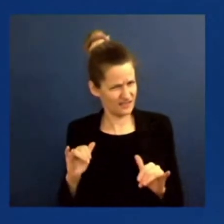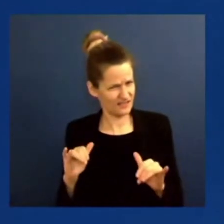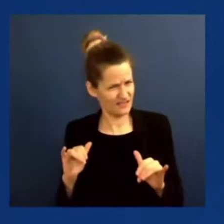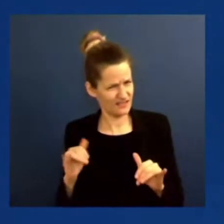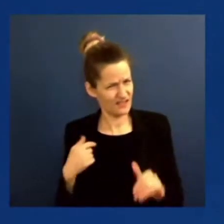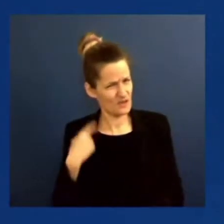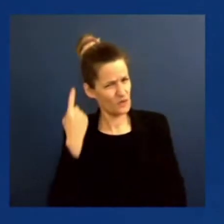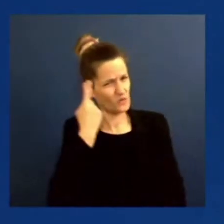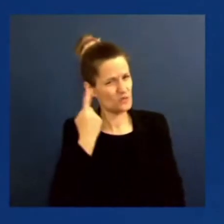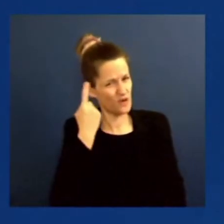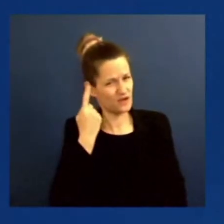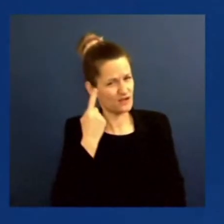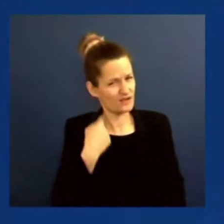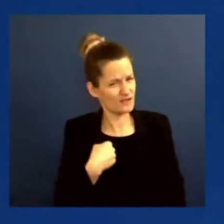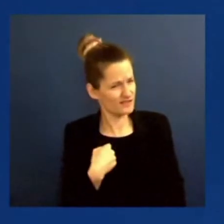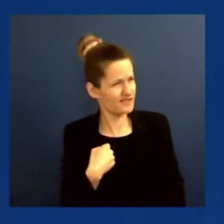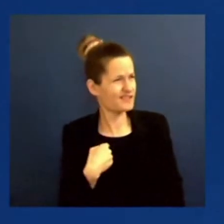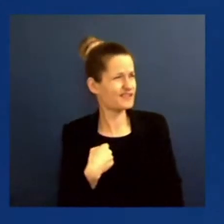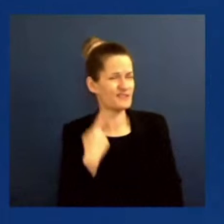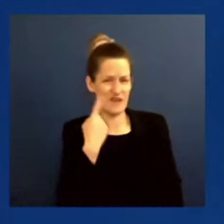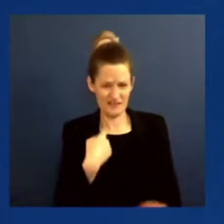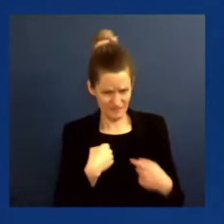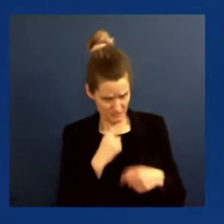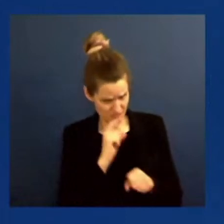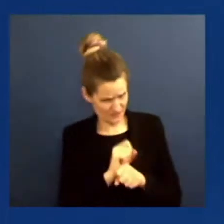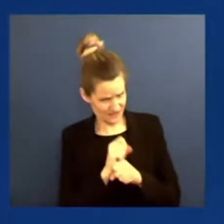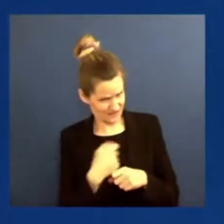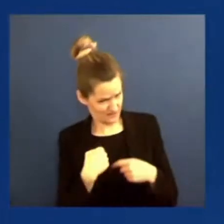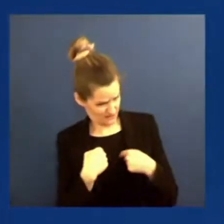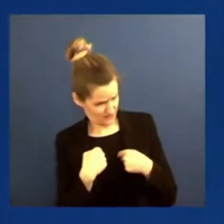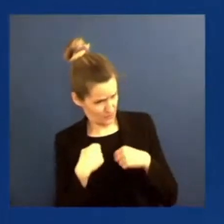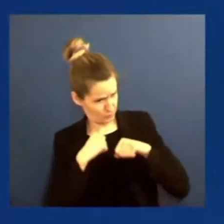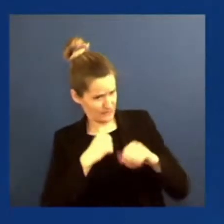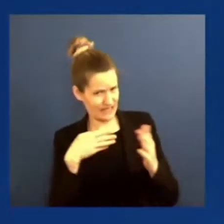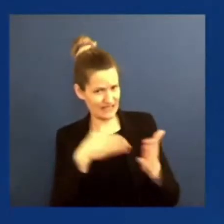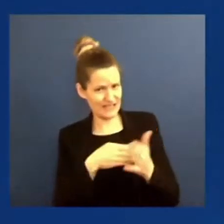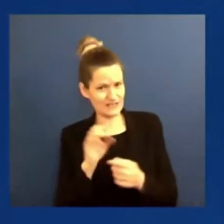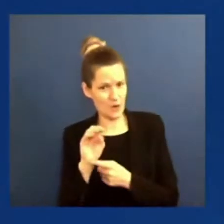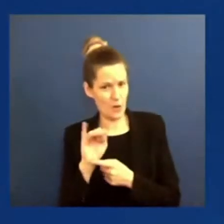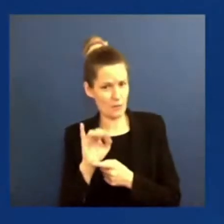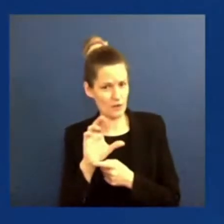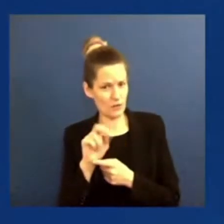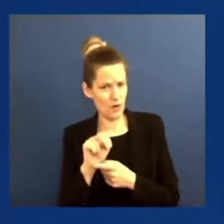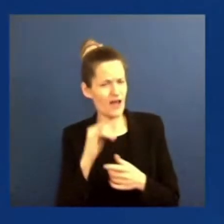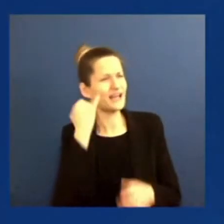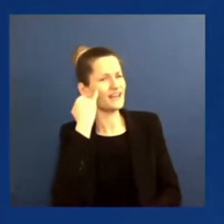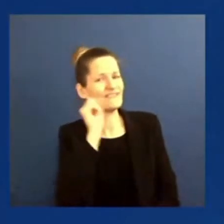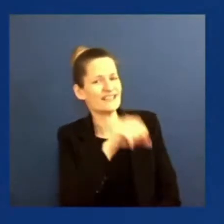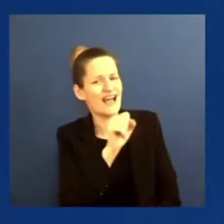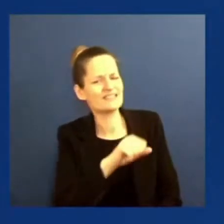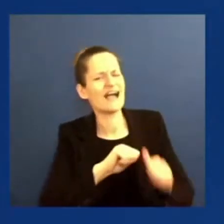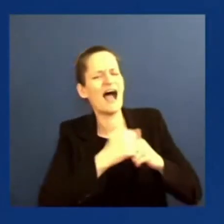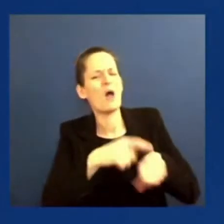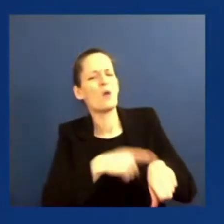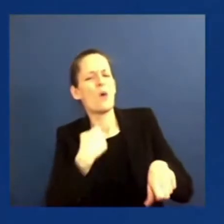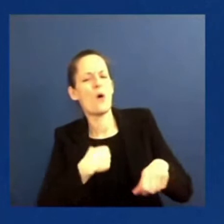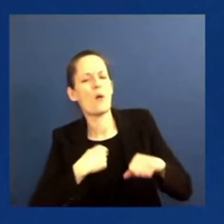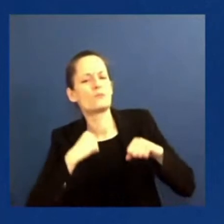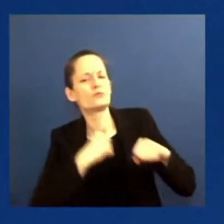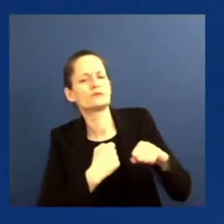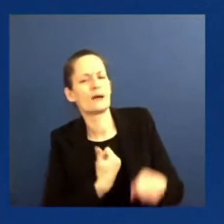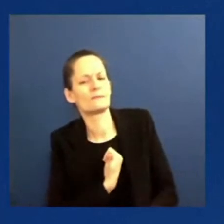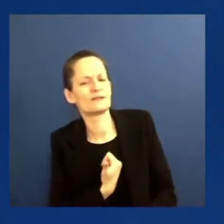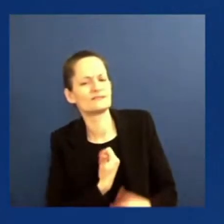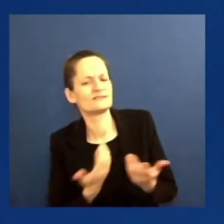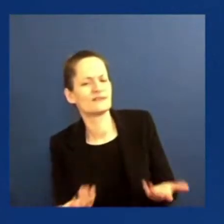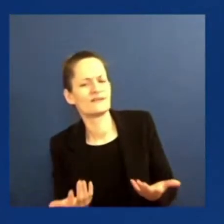and if so, for how long? And second, Jeff, you talked about COVID. We're heading to a place where COVID